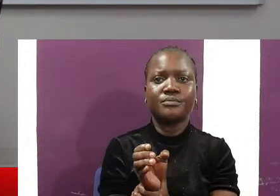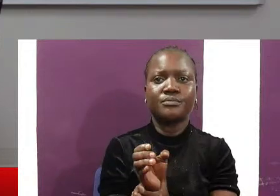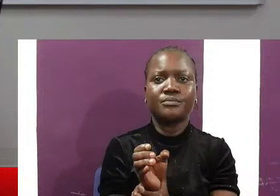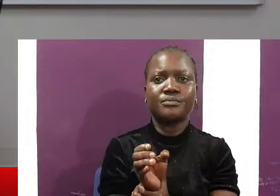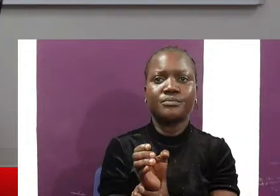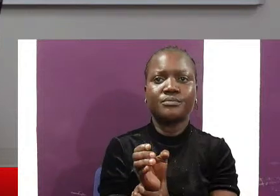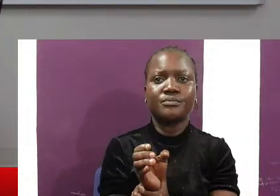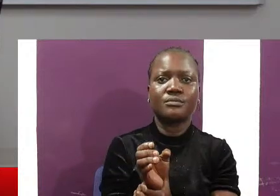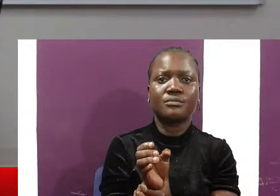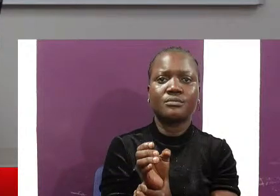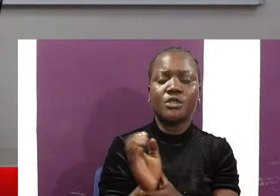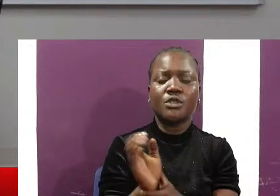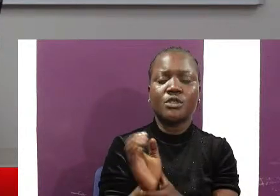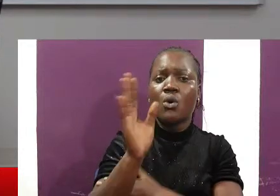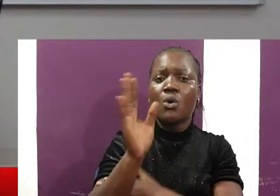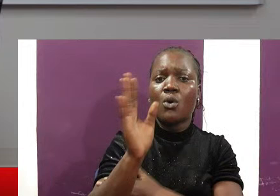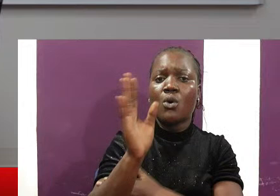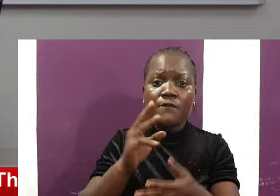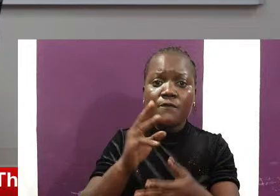me.